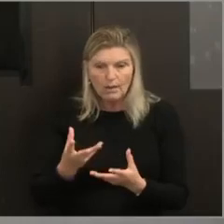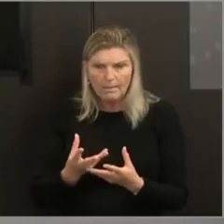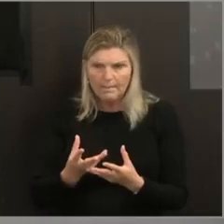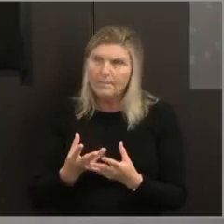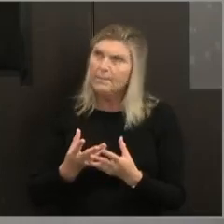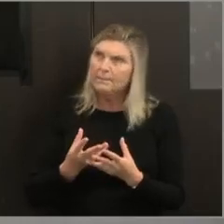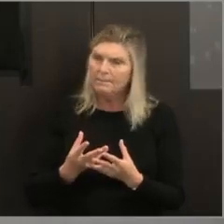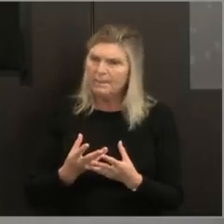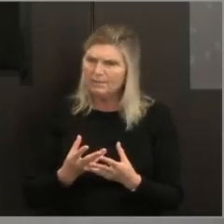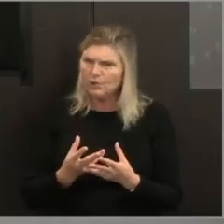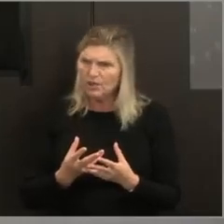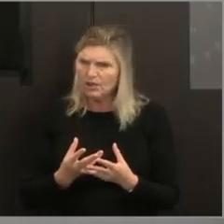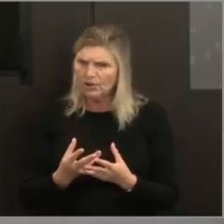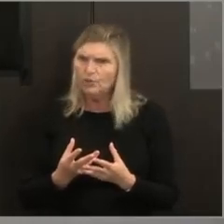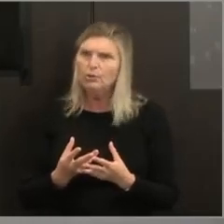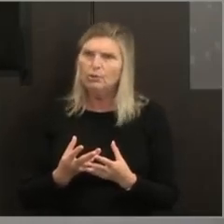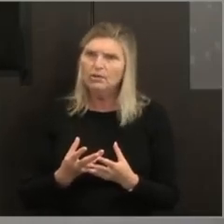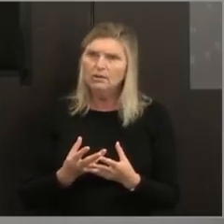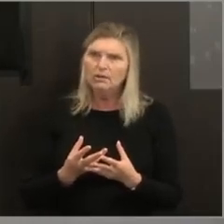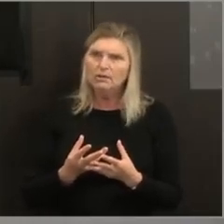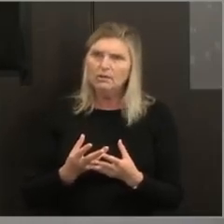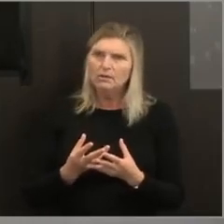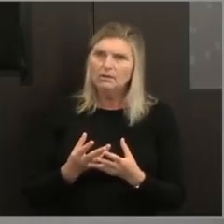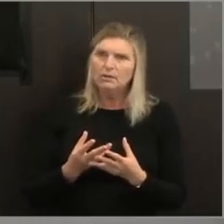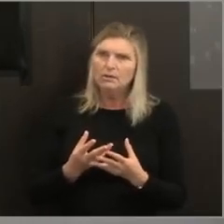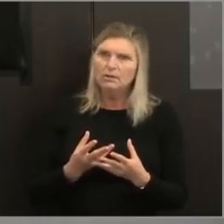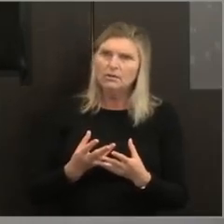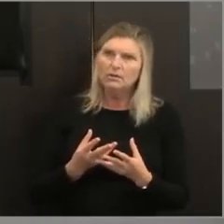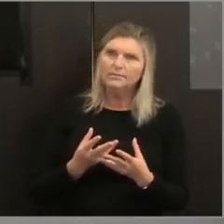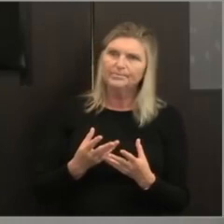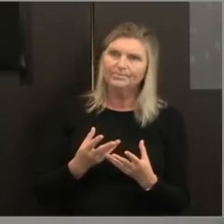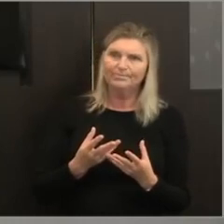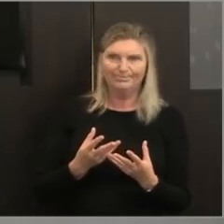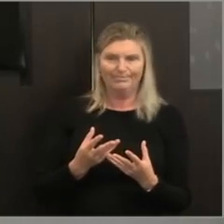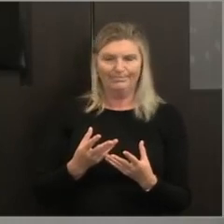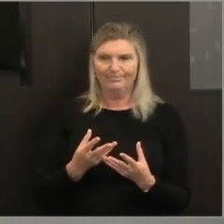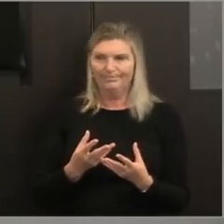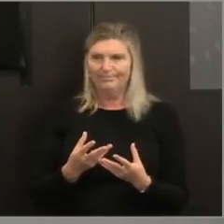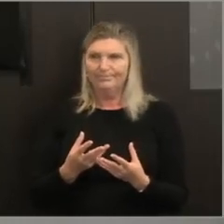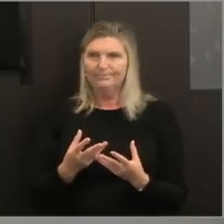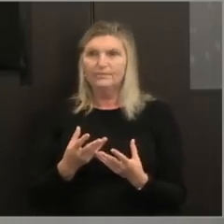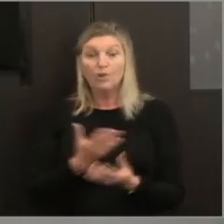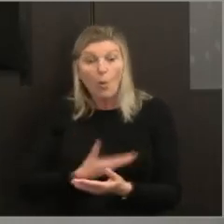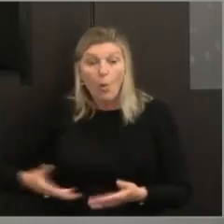papatuanuku so that all who mokopuna might live with manaakitanga and aroha.